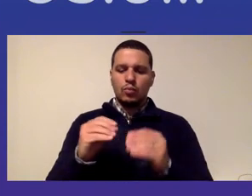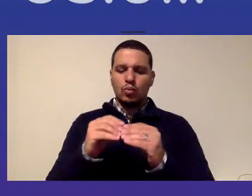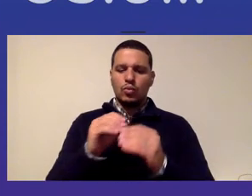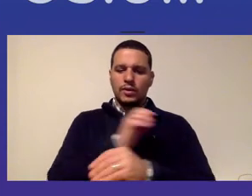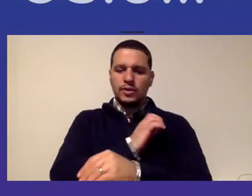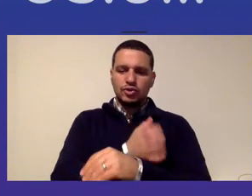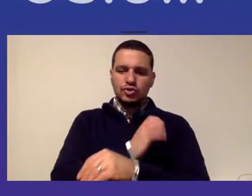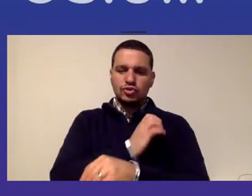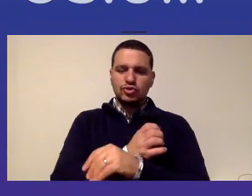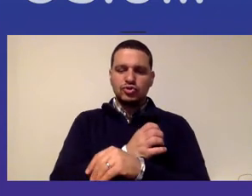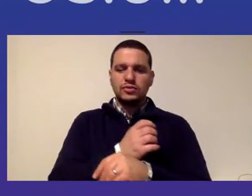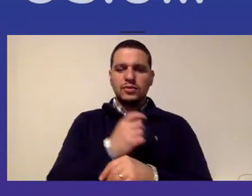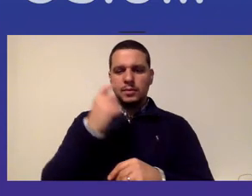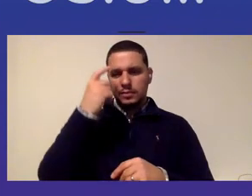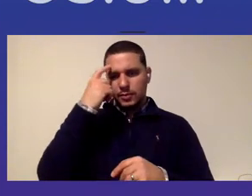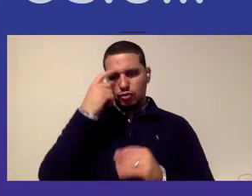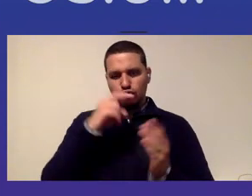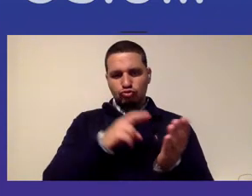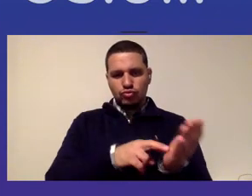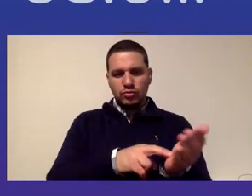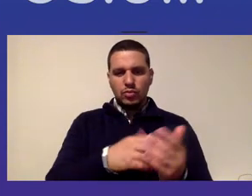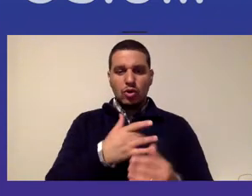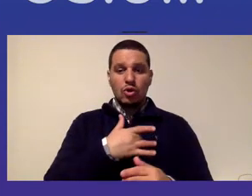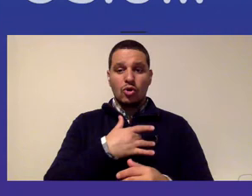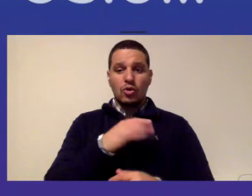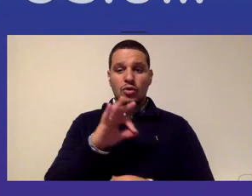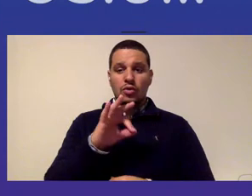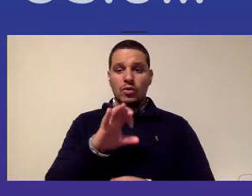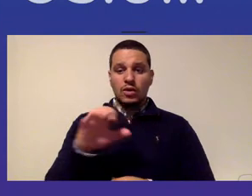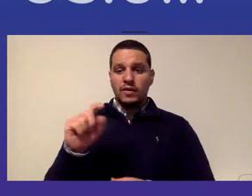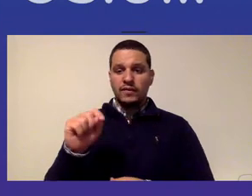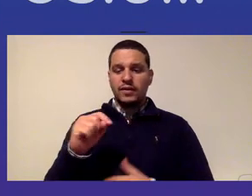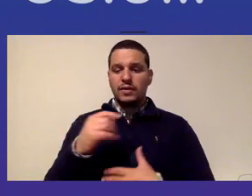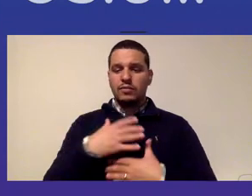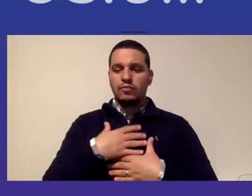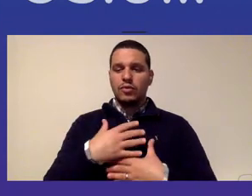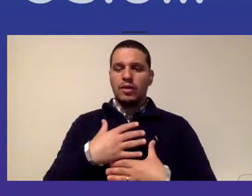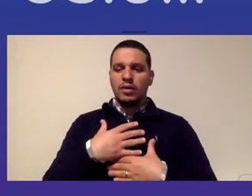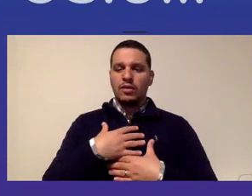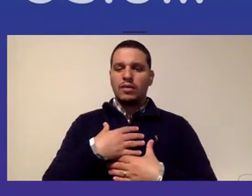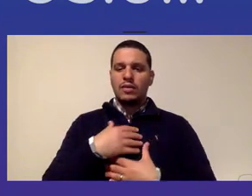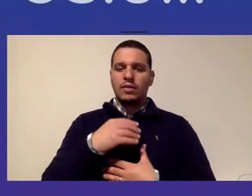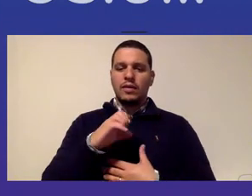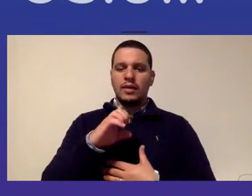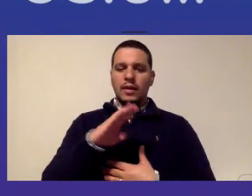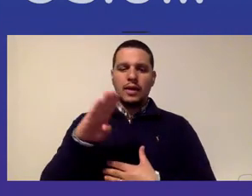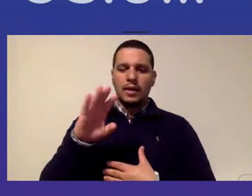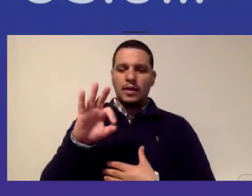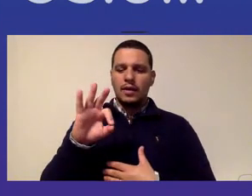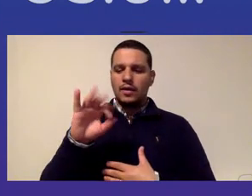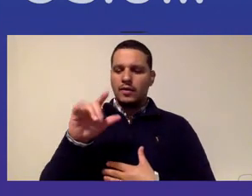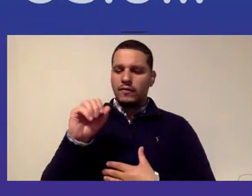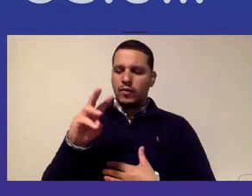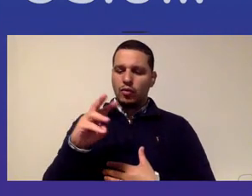fundamental rhythms, heartbeat and breath, ebb and flow of the breath, rhythm of the heartbeat,